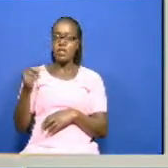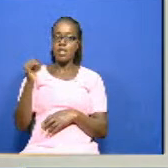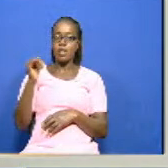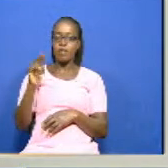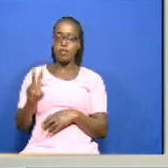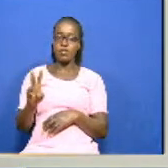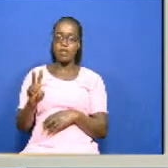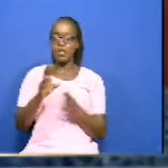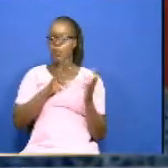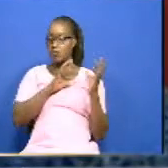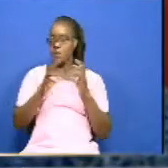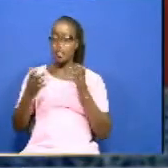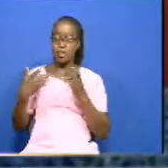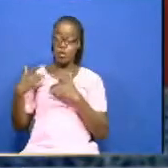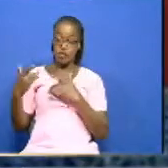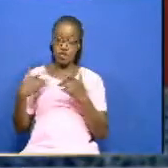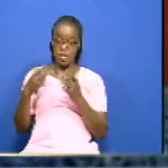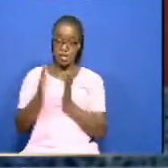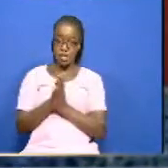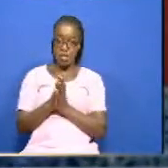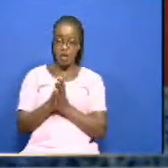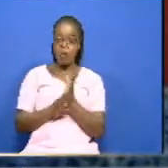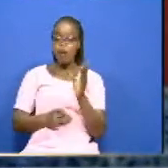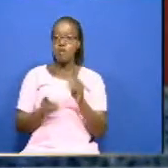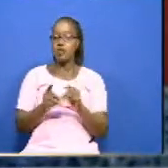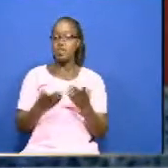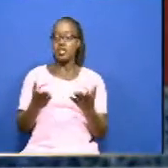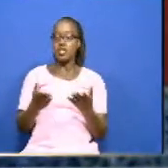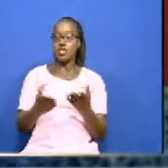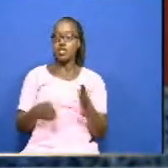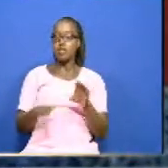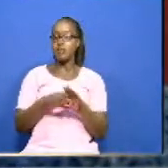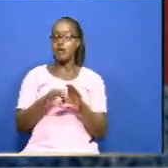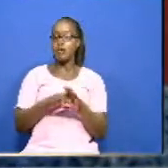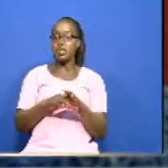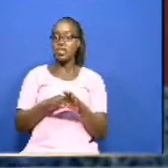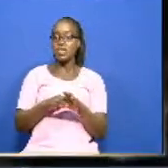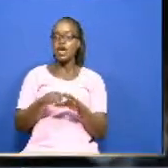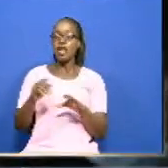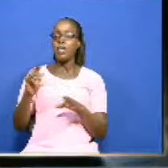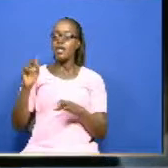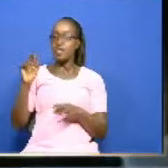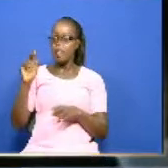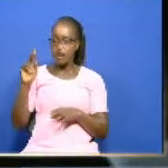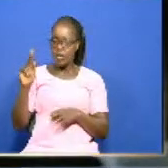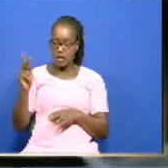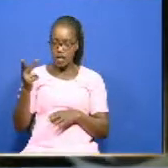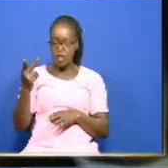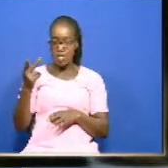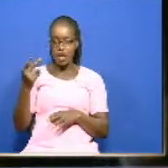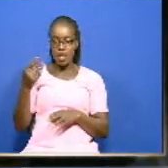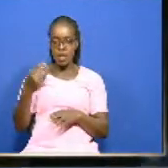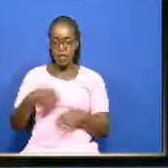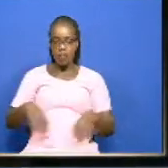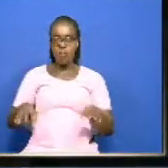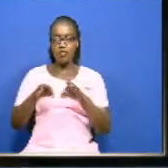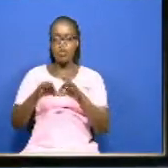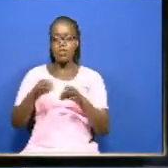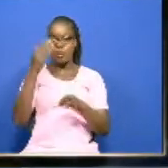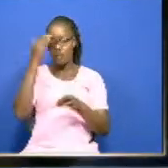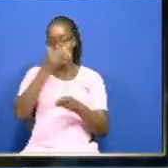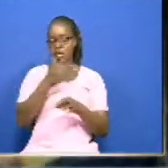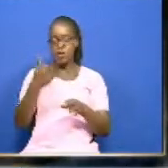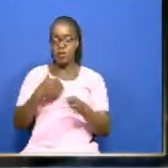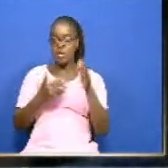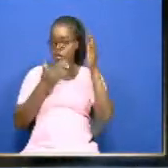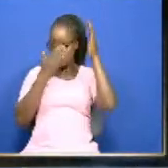MDR-TB burden is concerned. During a meeting by members of Kenya Conference of Catholic Bishops, the National TB Program and officials